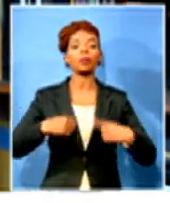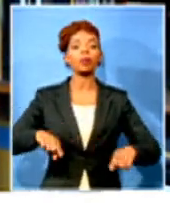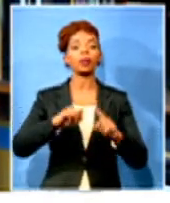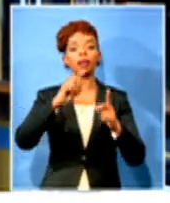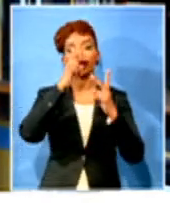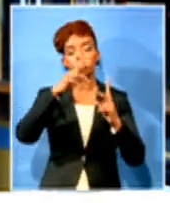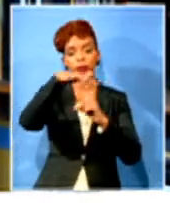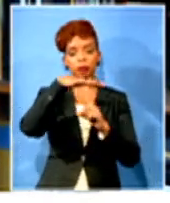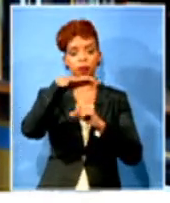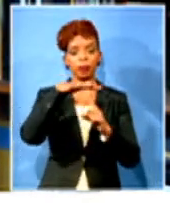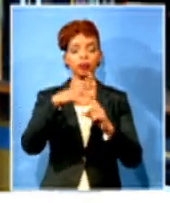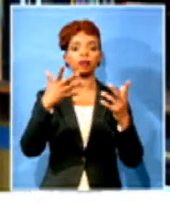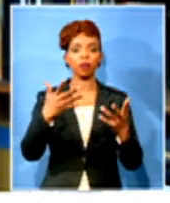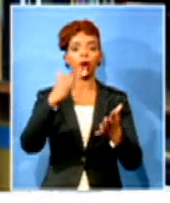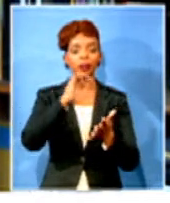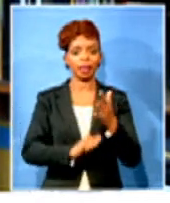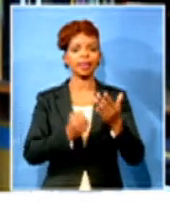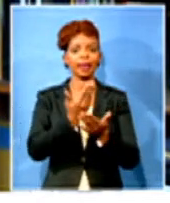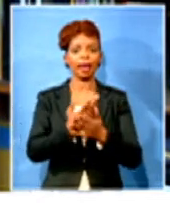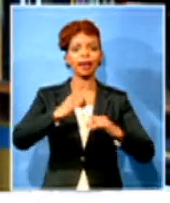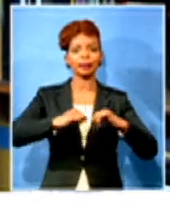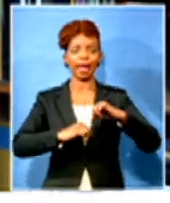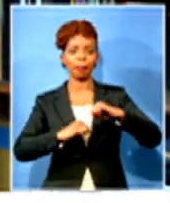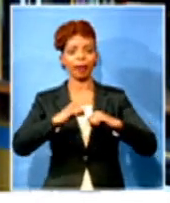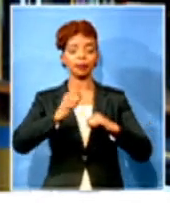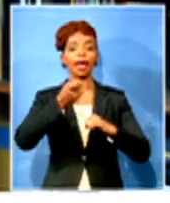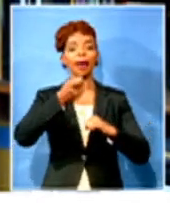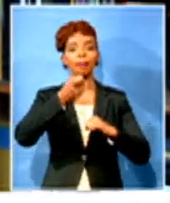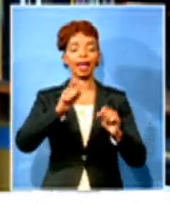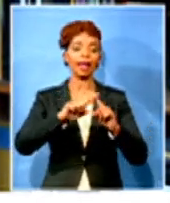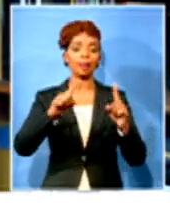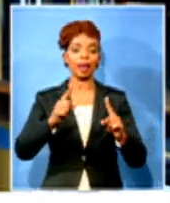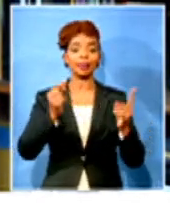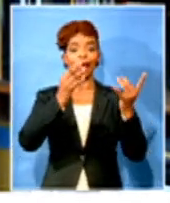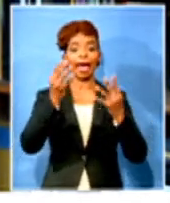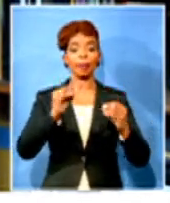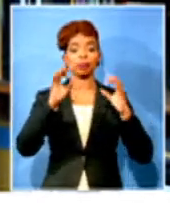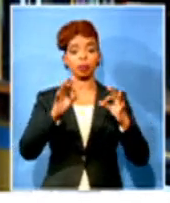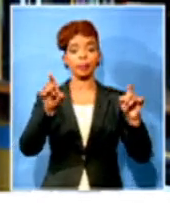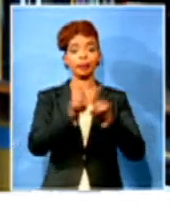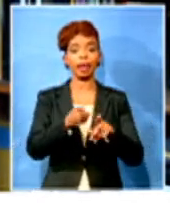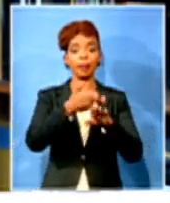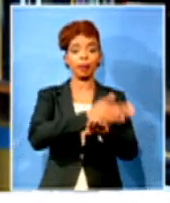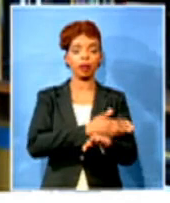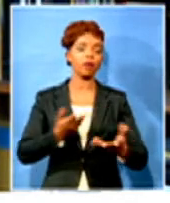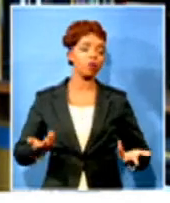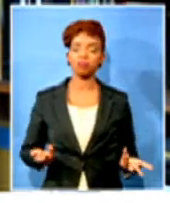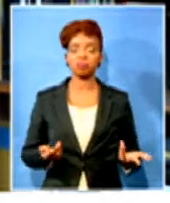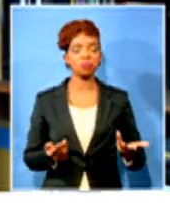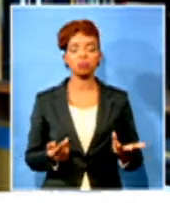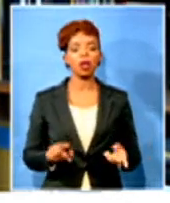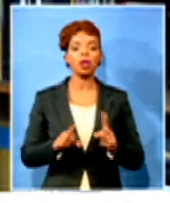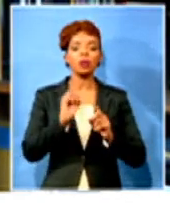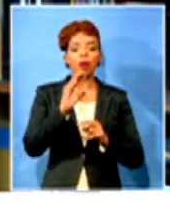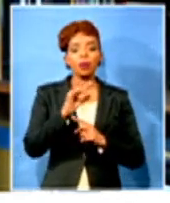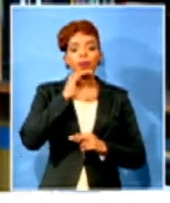should stabilize a bit, but the problem is it's going to stabilize at very, very low numbers at first. And we're going to have to